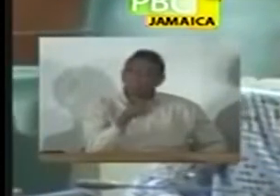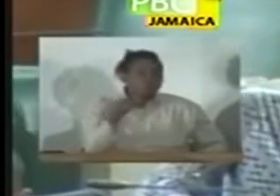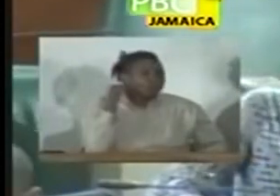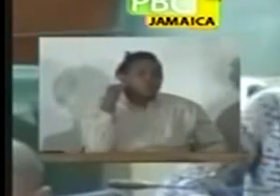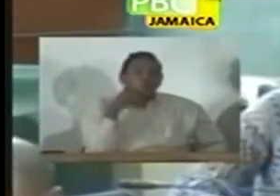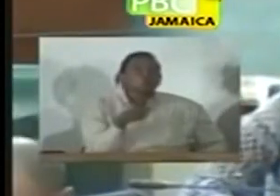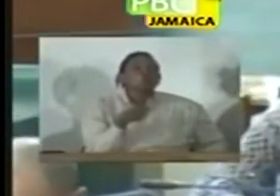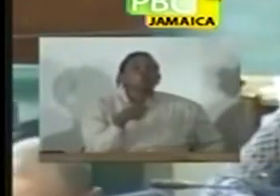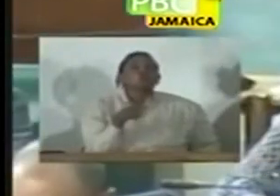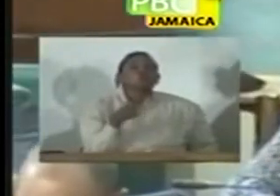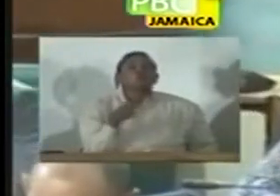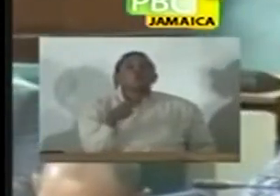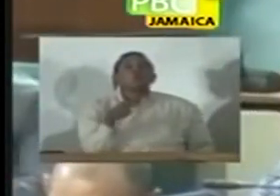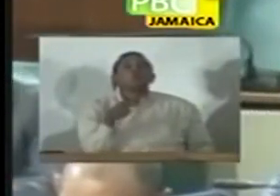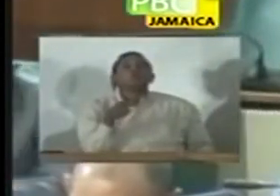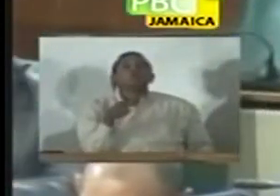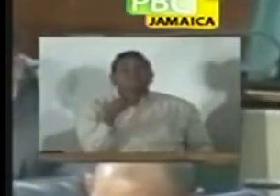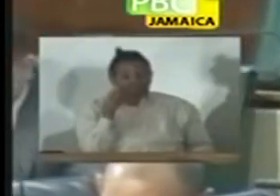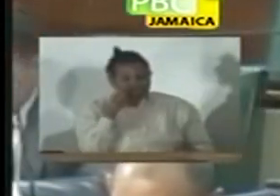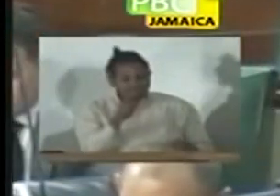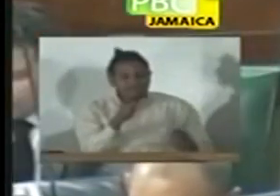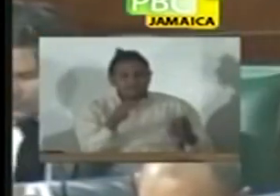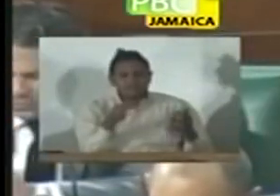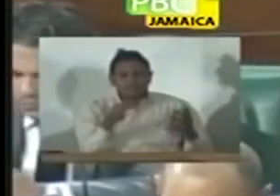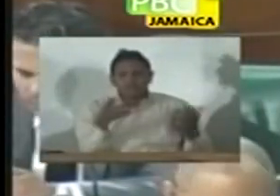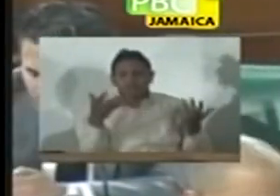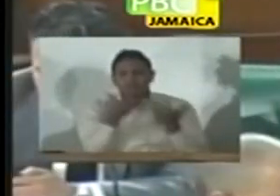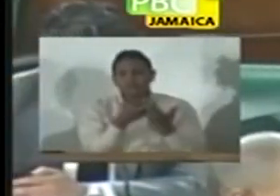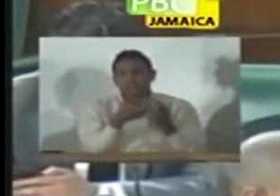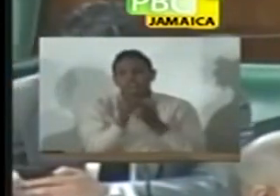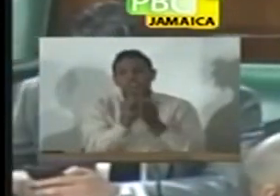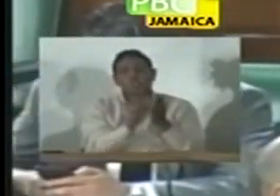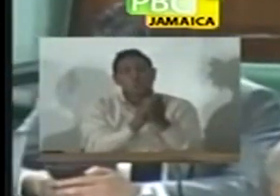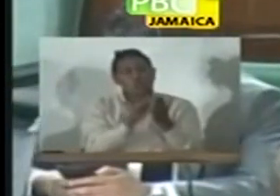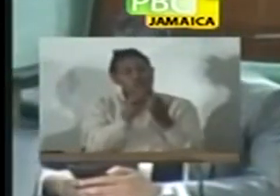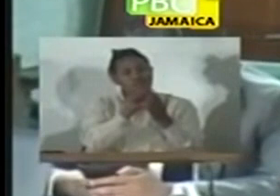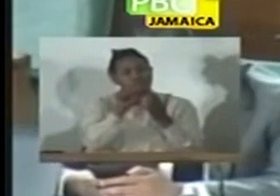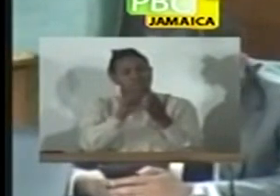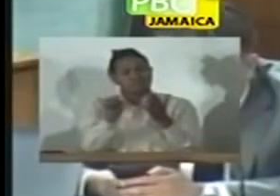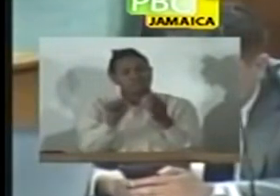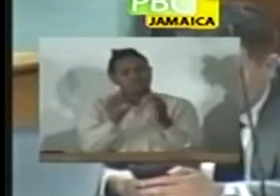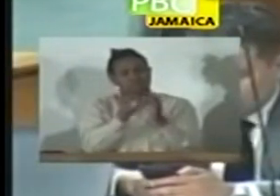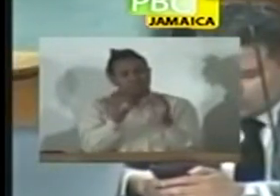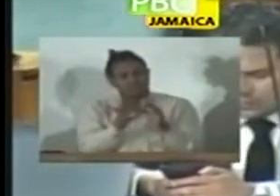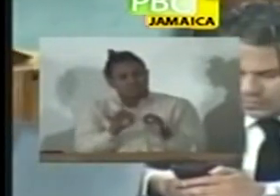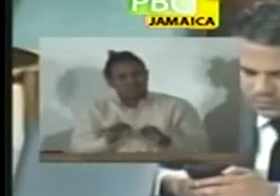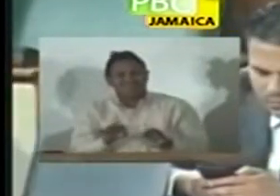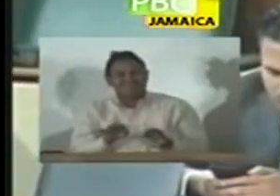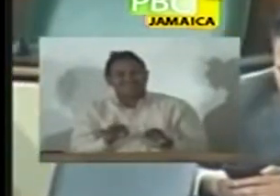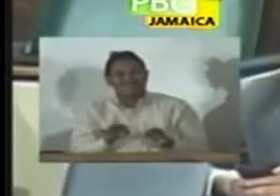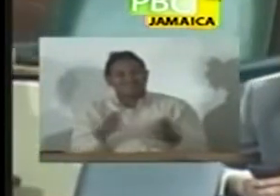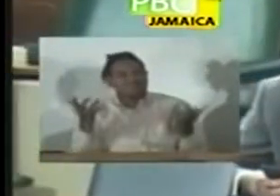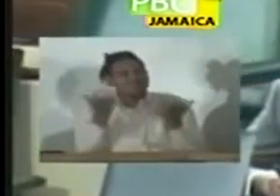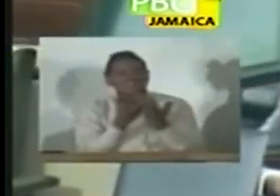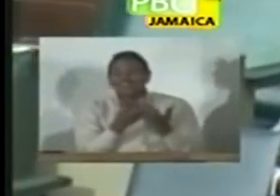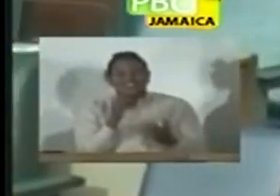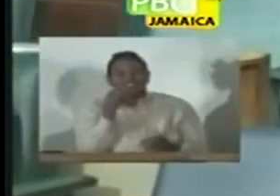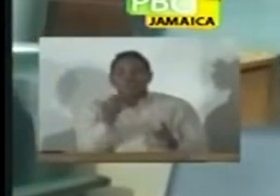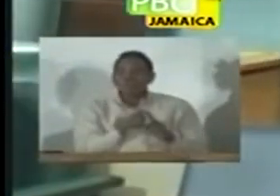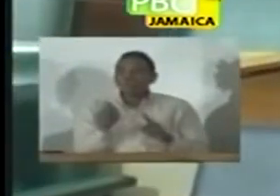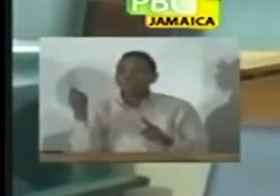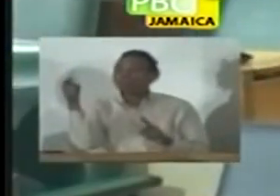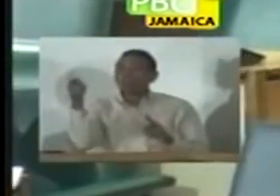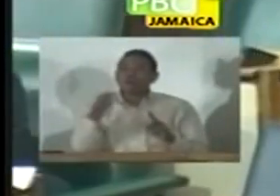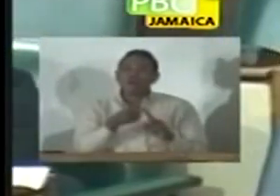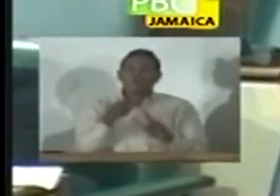refused to deal with the bill under discussion in a relevant manner. And